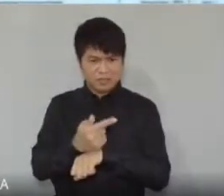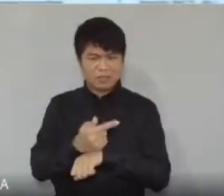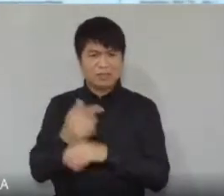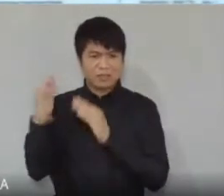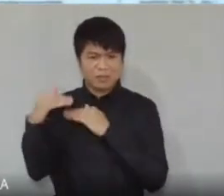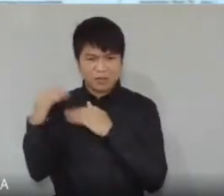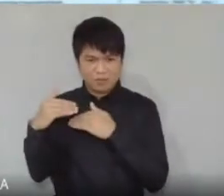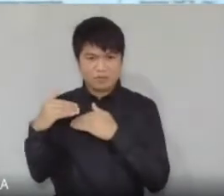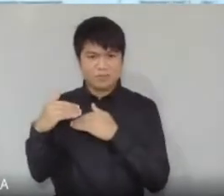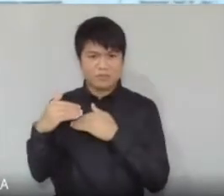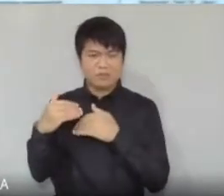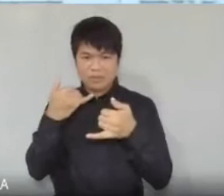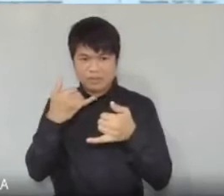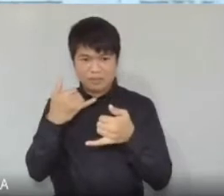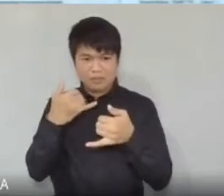government executive,